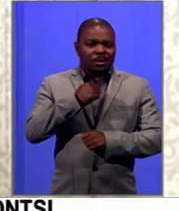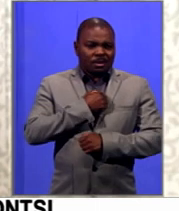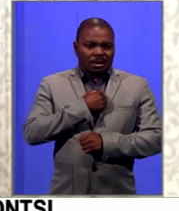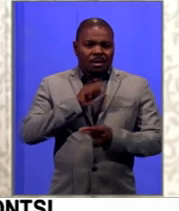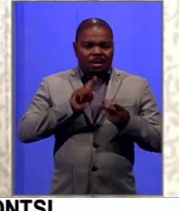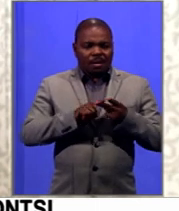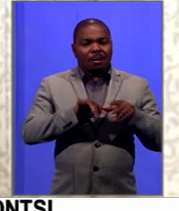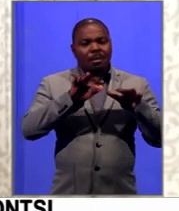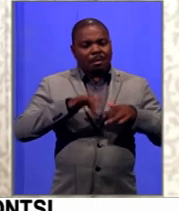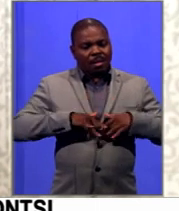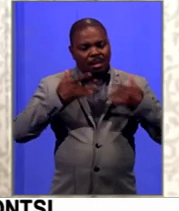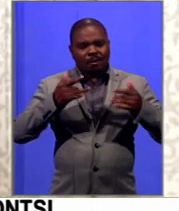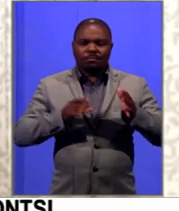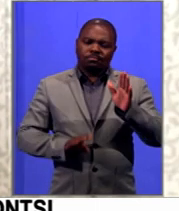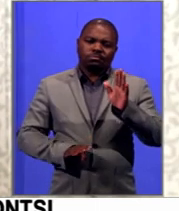the lives of our people.